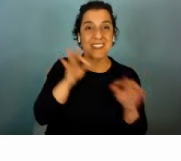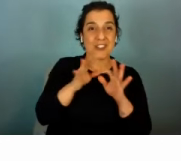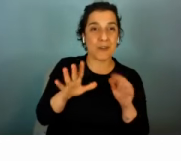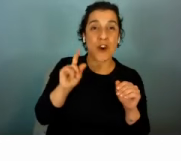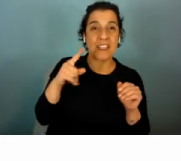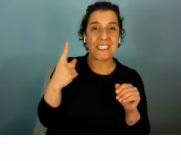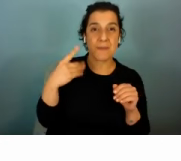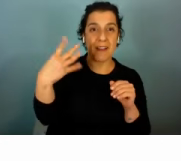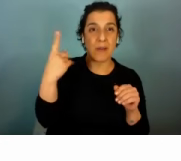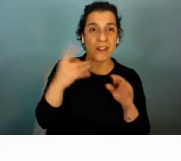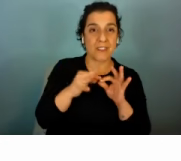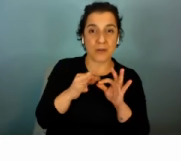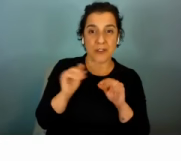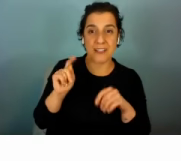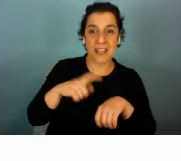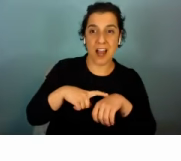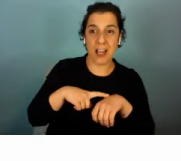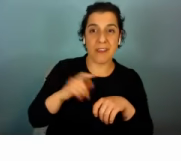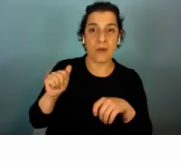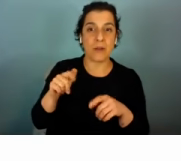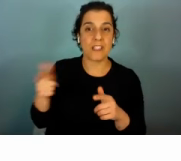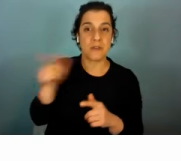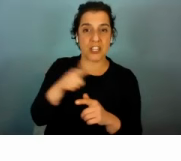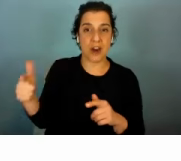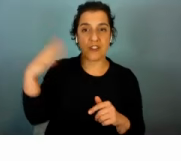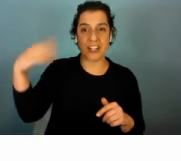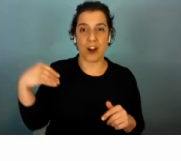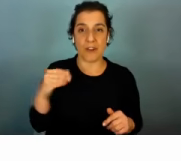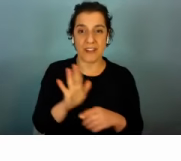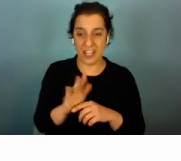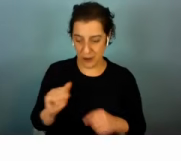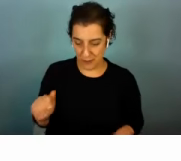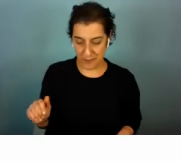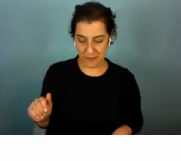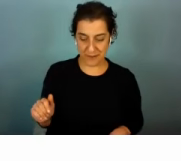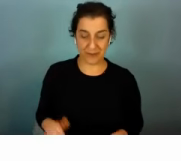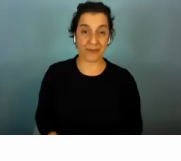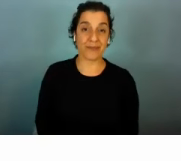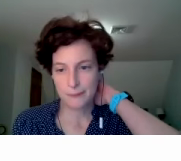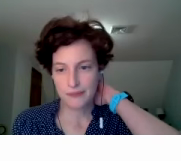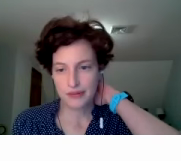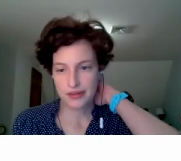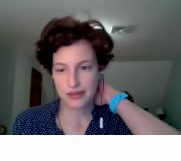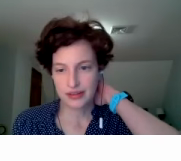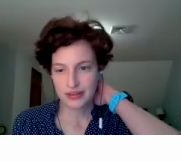Hi, this is the interpreter. Only need to spotlight one interpreter at a time. When we switch out, we're shutting off our video. Okay.